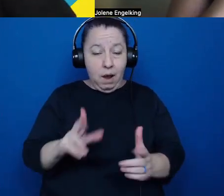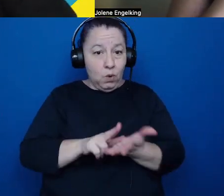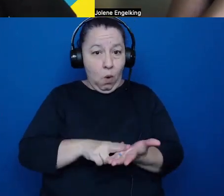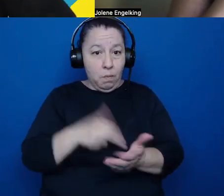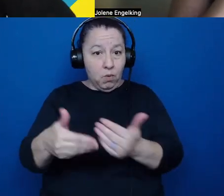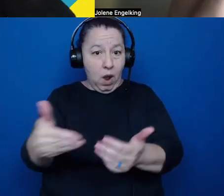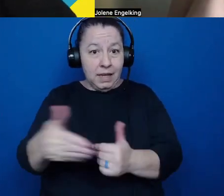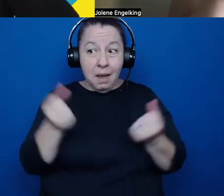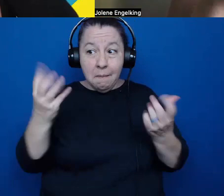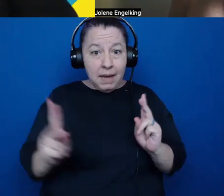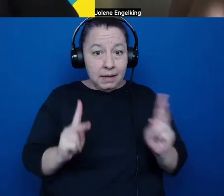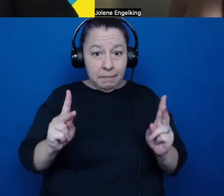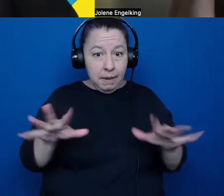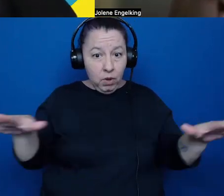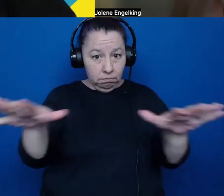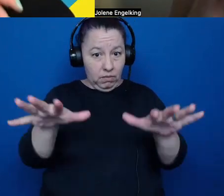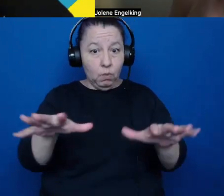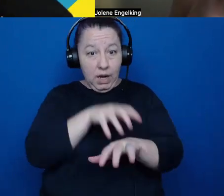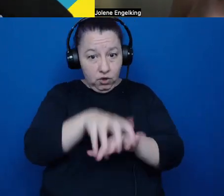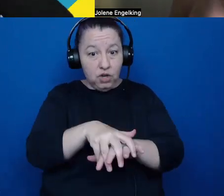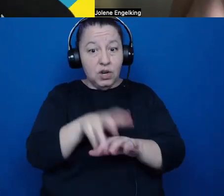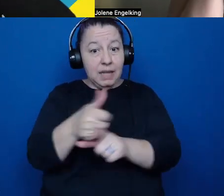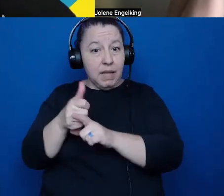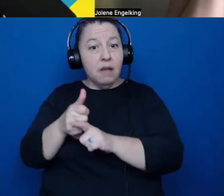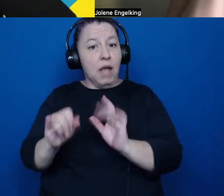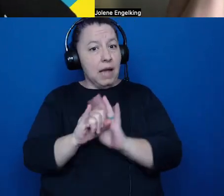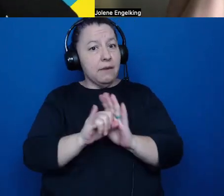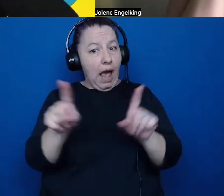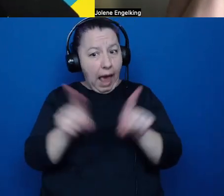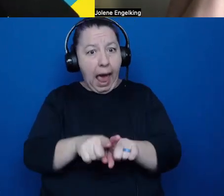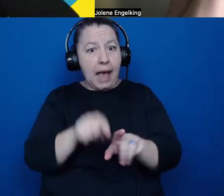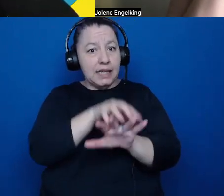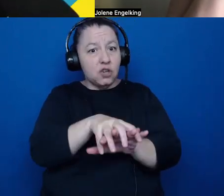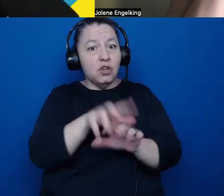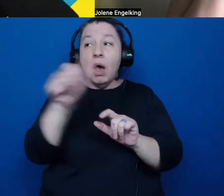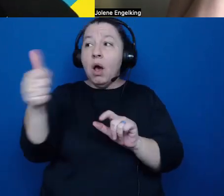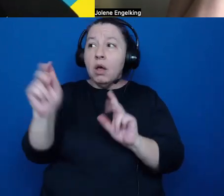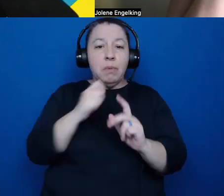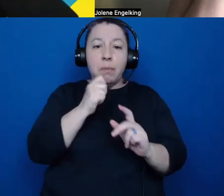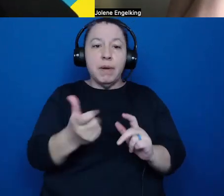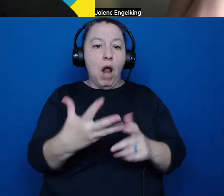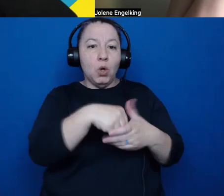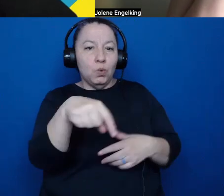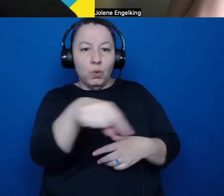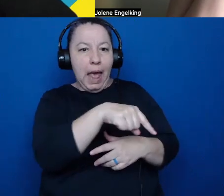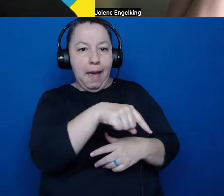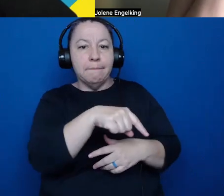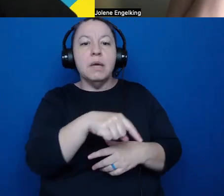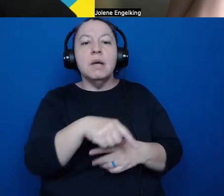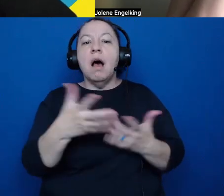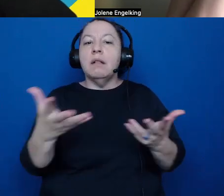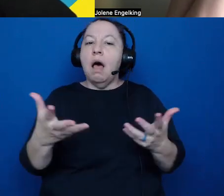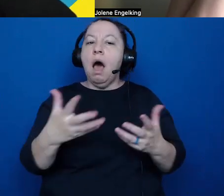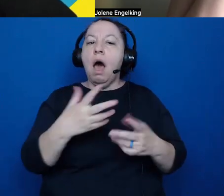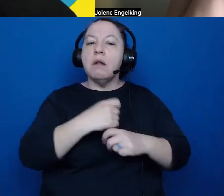who are Indigenous and identify as Indigenous, but some other people might not count them, right? There's a lot of gatekeeping that can happen